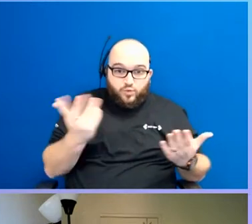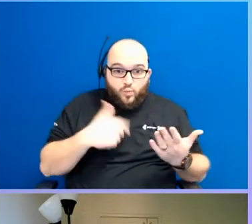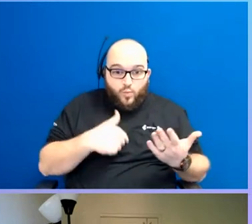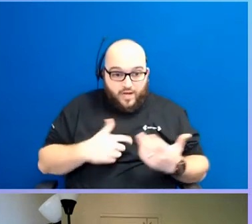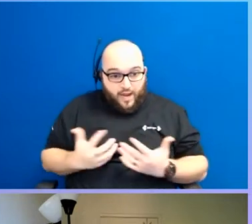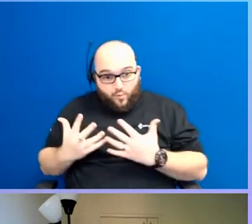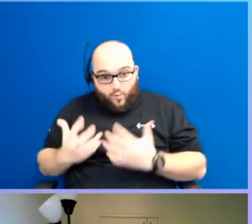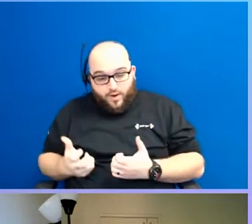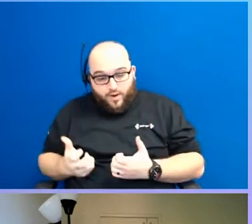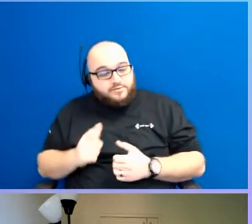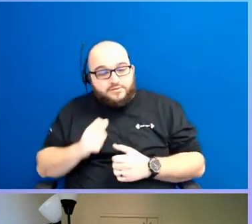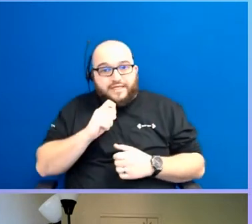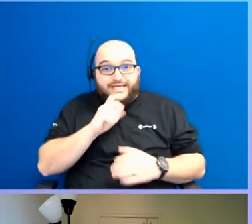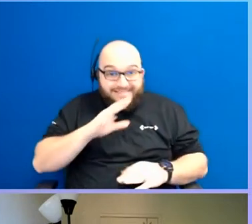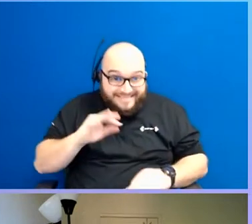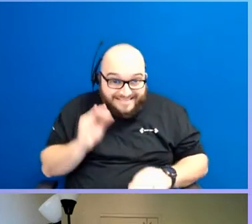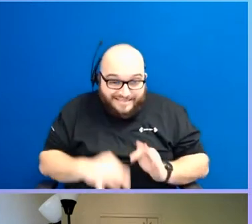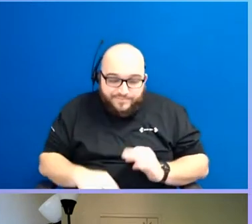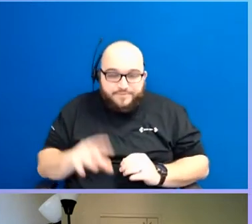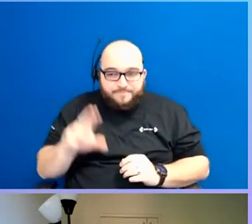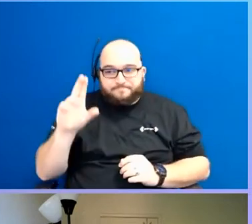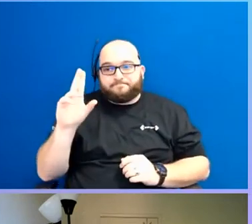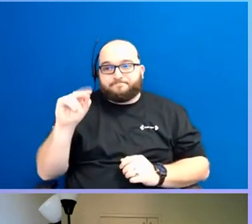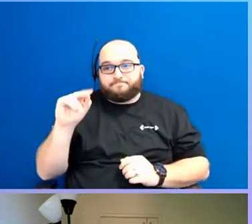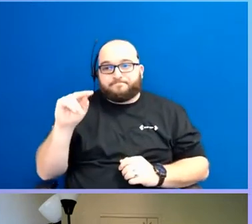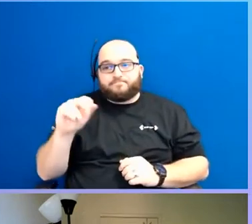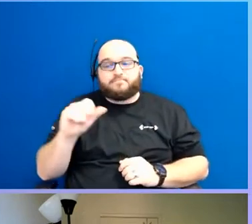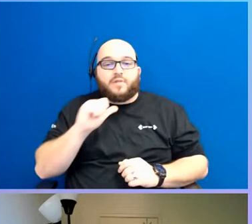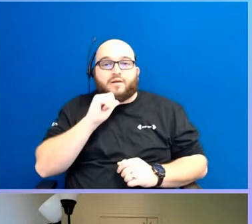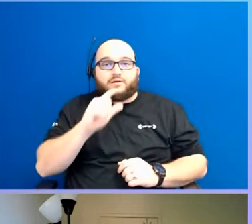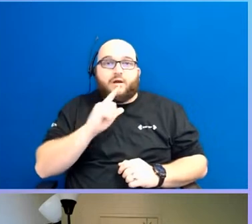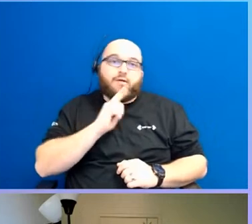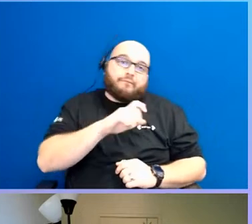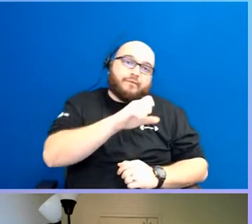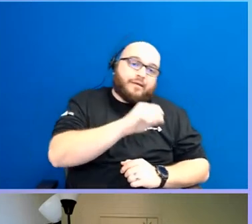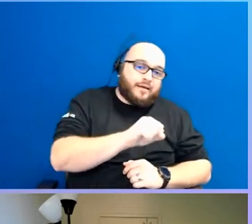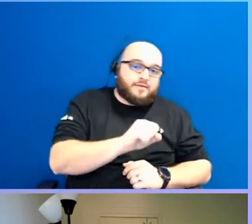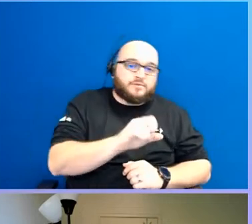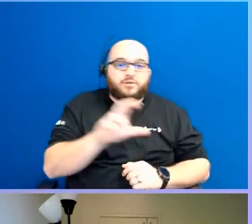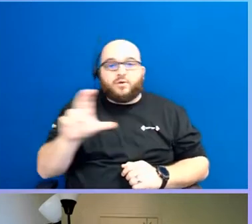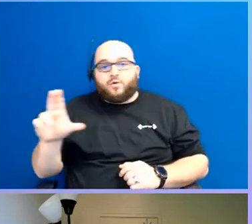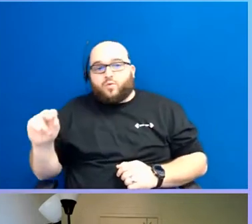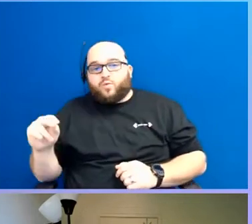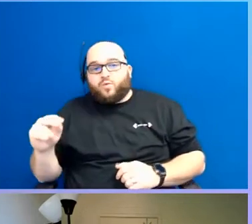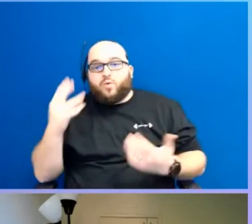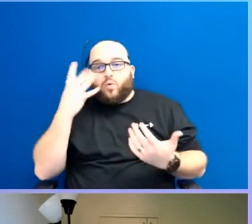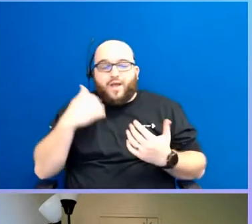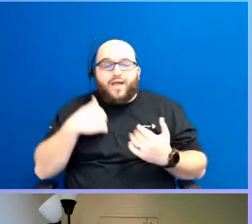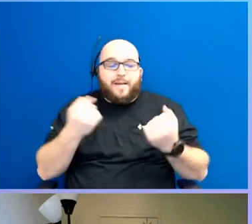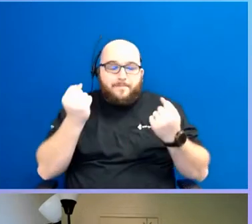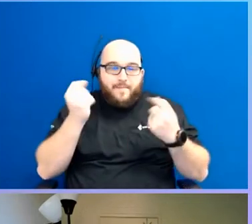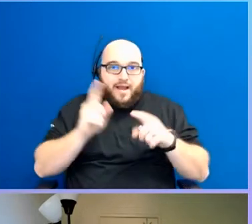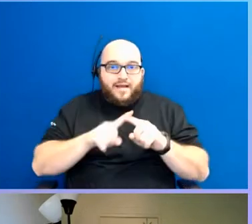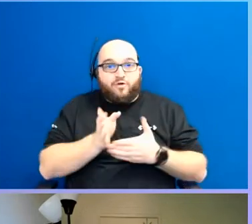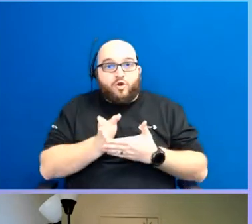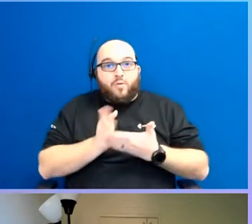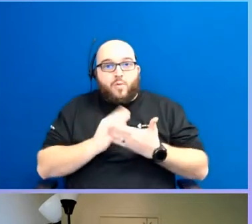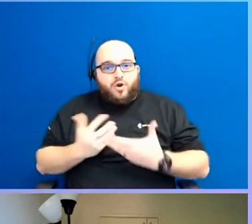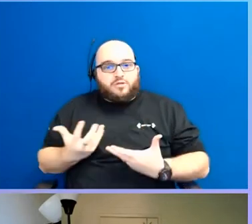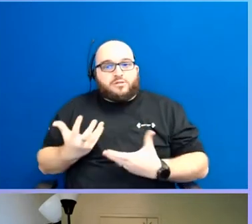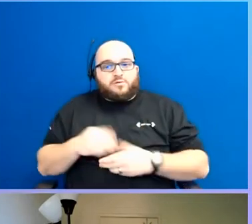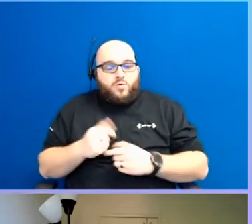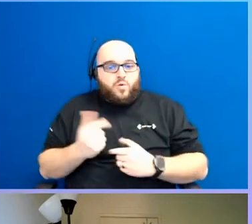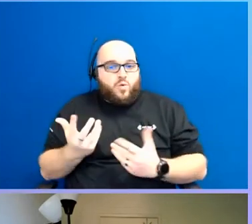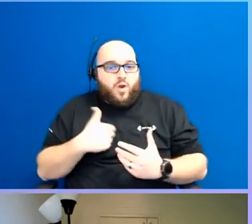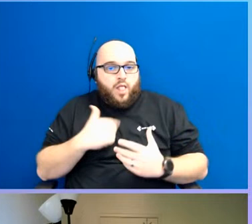not simple. It's not a one-word answer because of all the different parts of the prompt. So we are